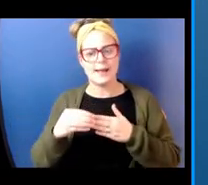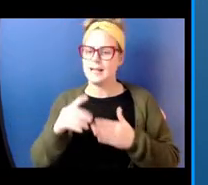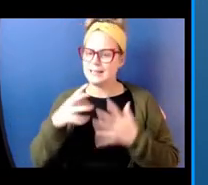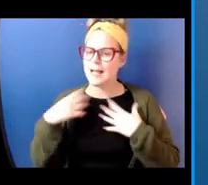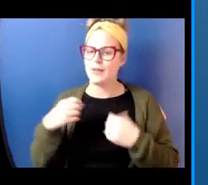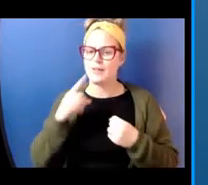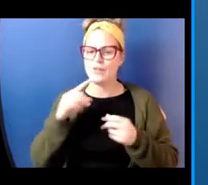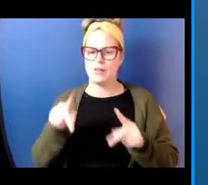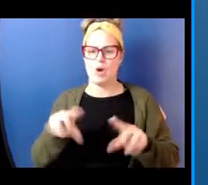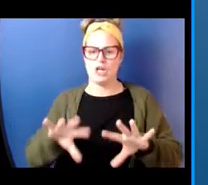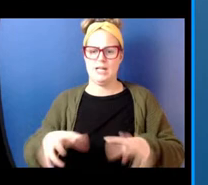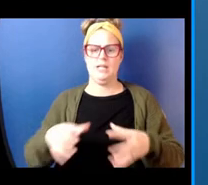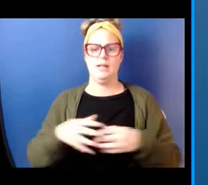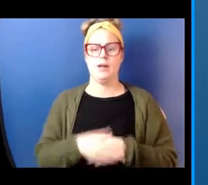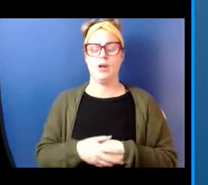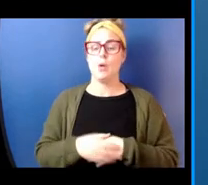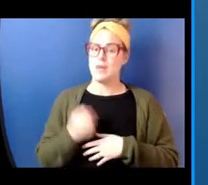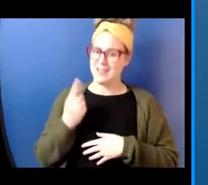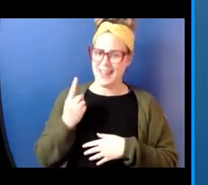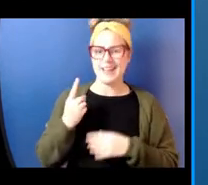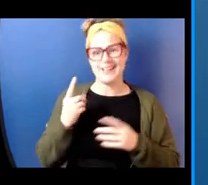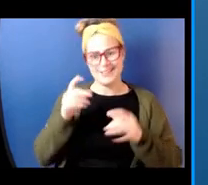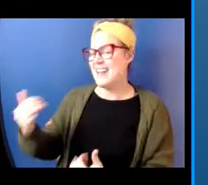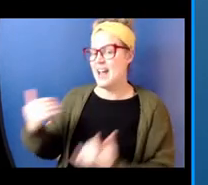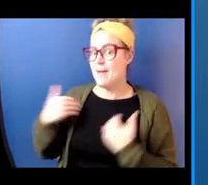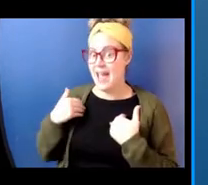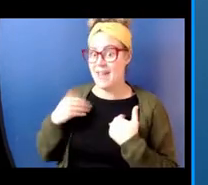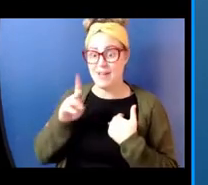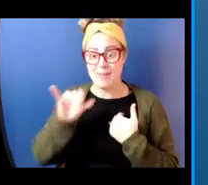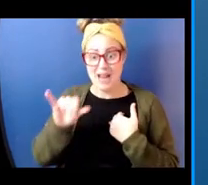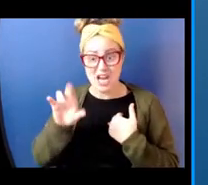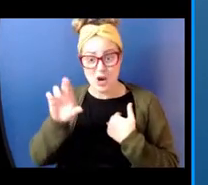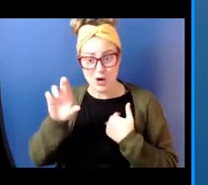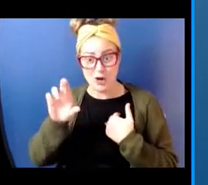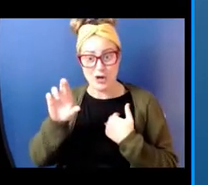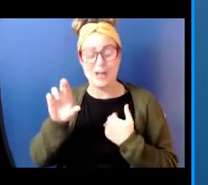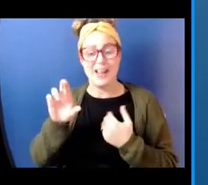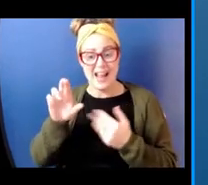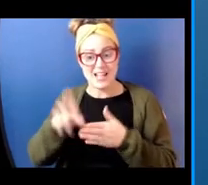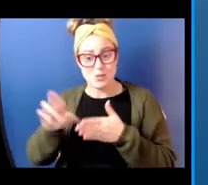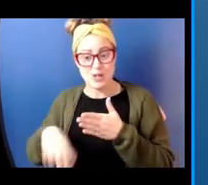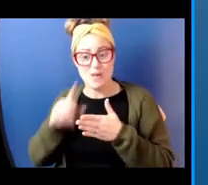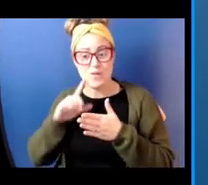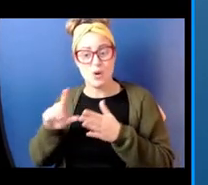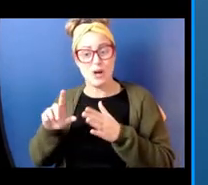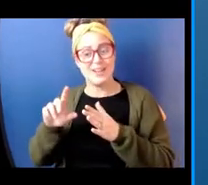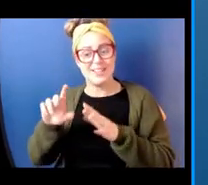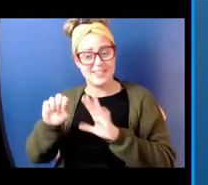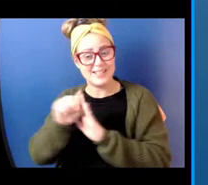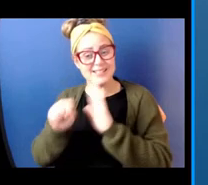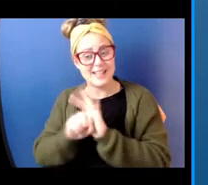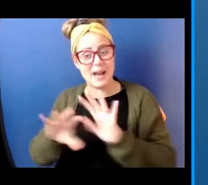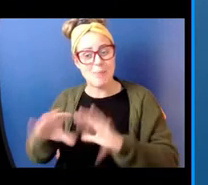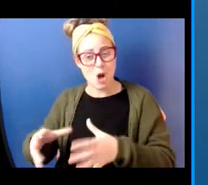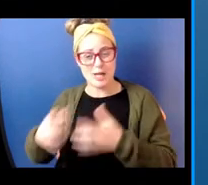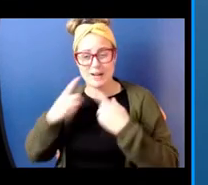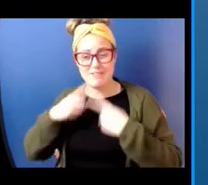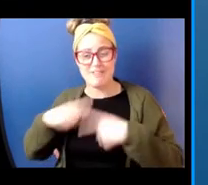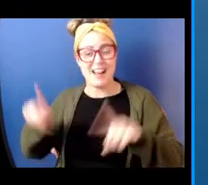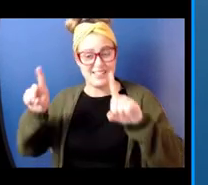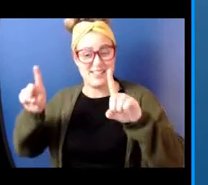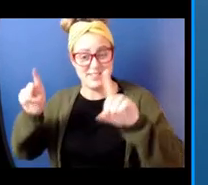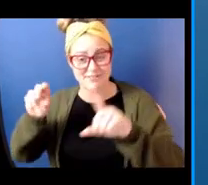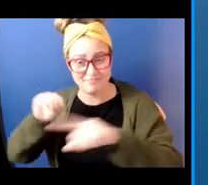the party we get that it's a cumbersome process but DeMarco of a state party being very effective yeah